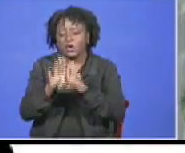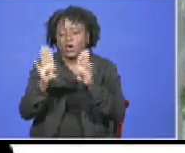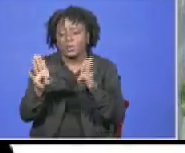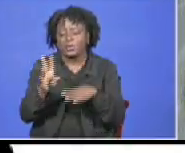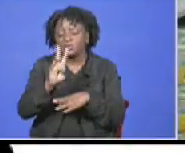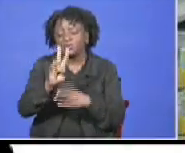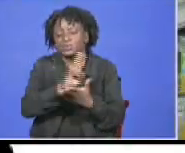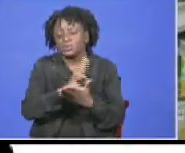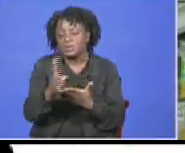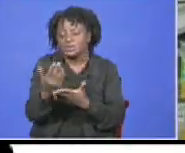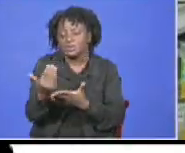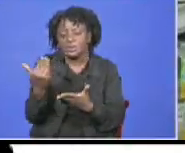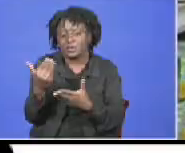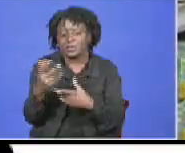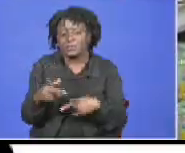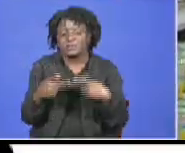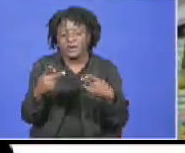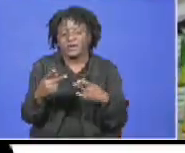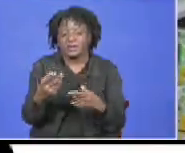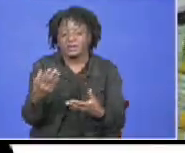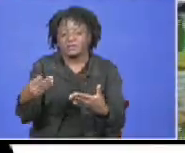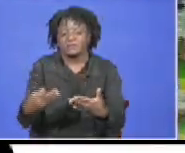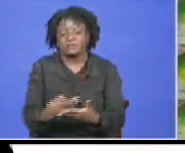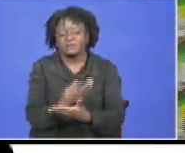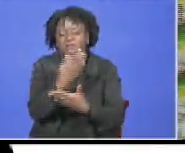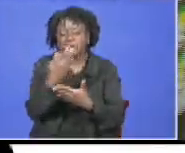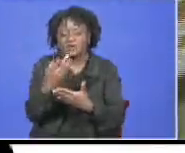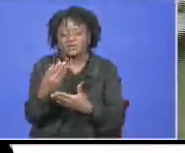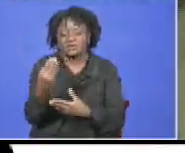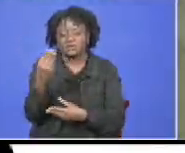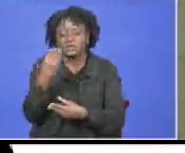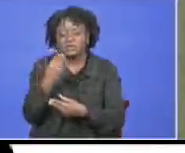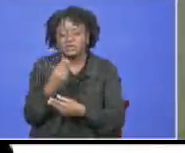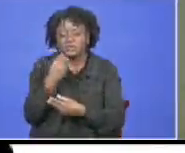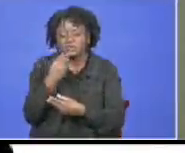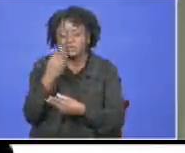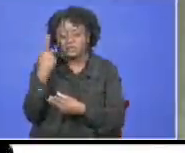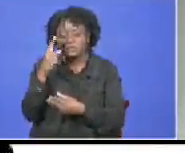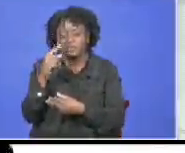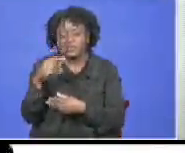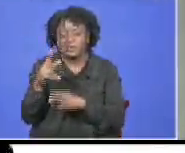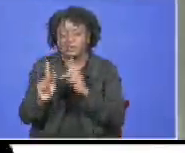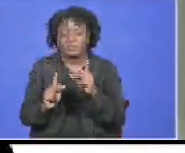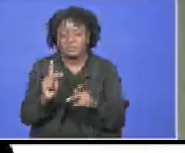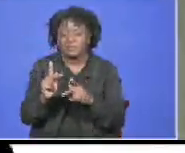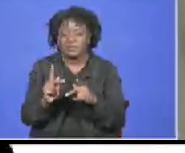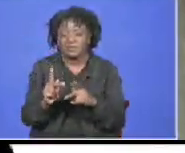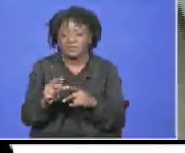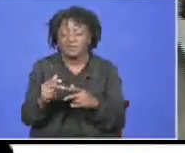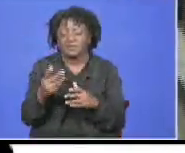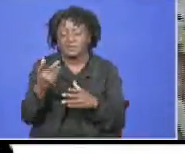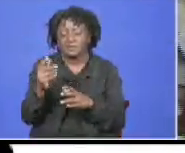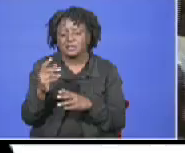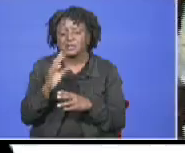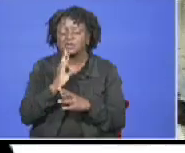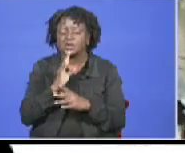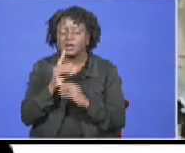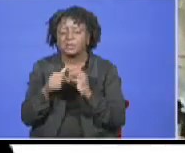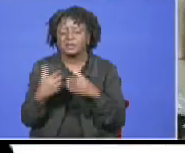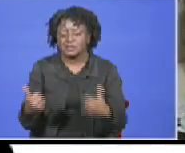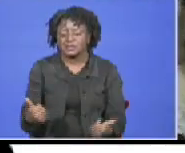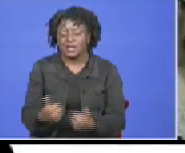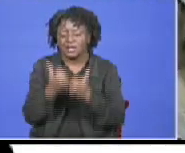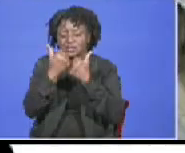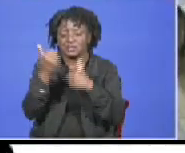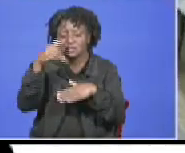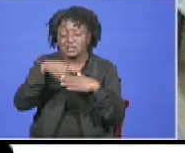grocery items for the island of Abaco. Maxwell's part owner, Shad Sawyer, explained to us today what challenges he faced in order to reopen